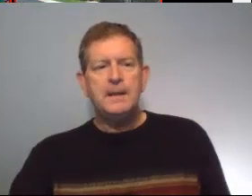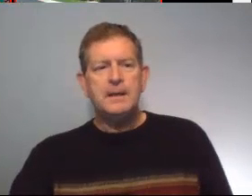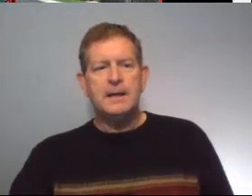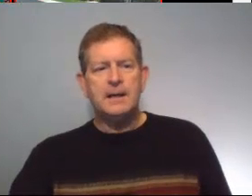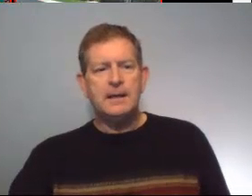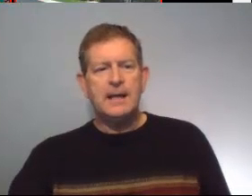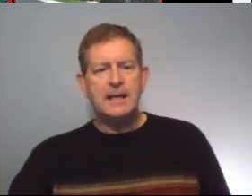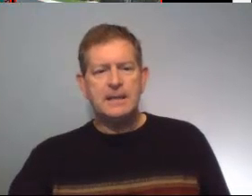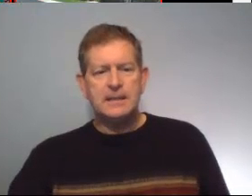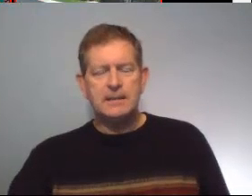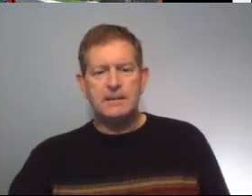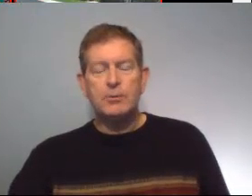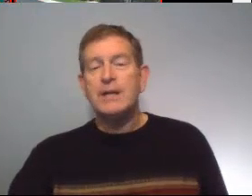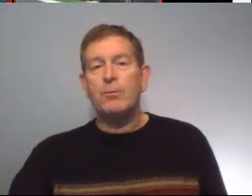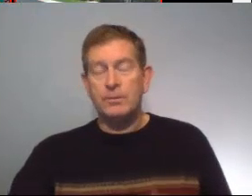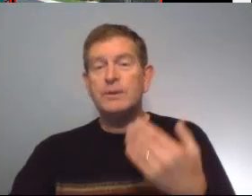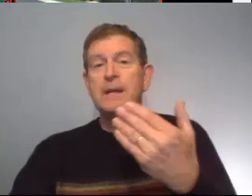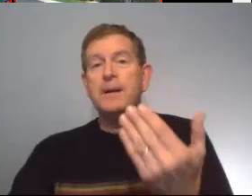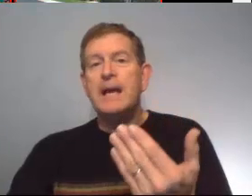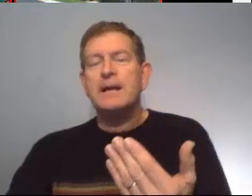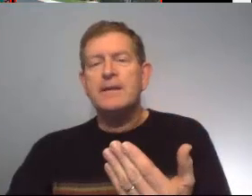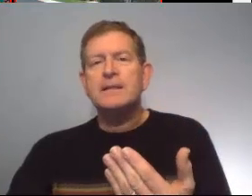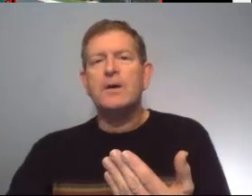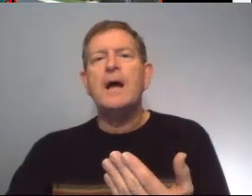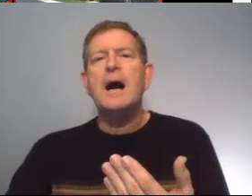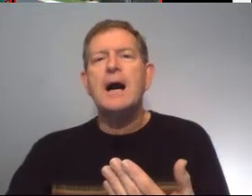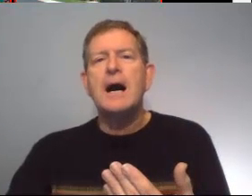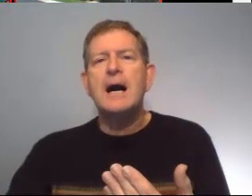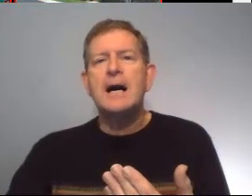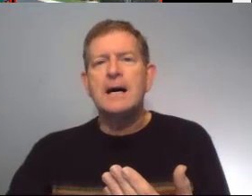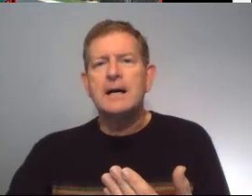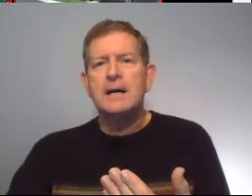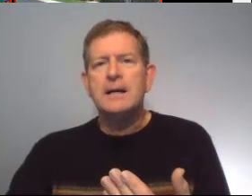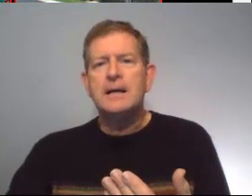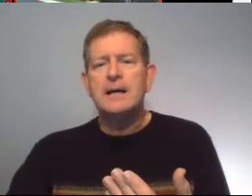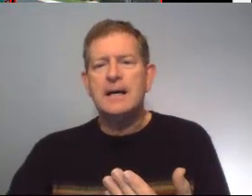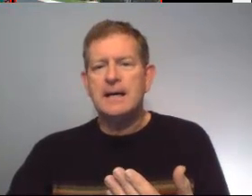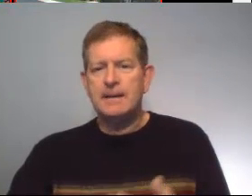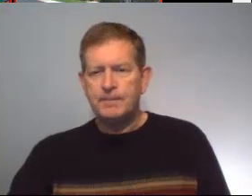noun, which will typically end in the sound a,